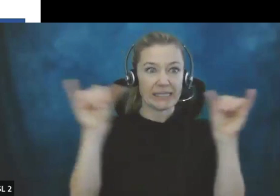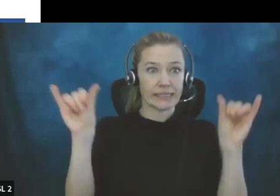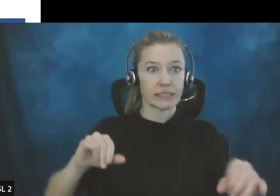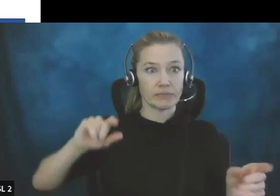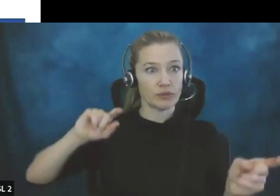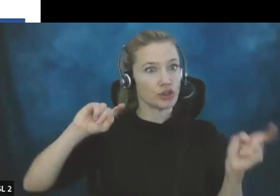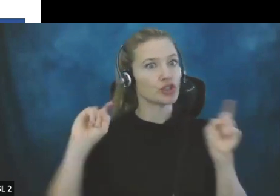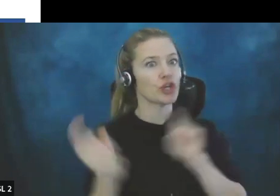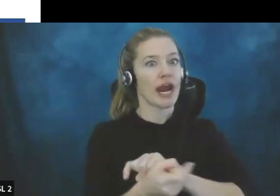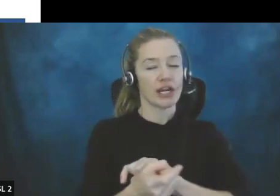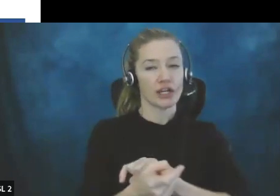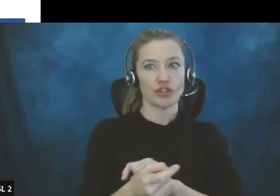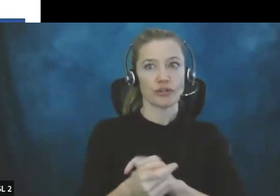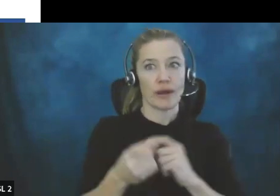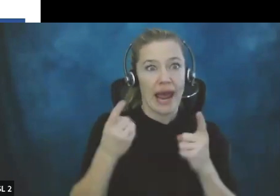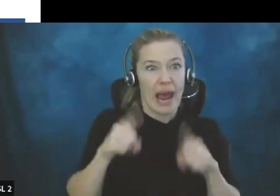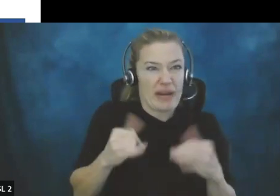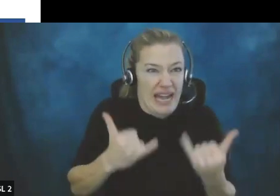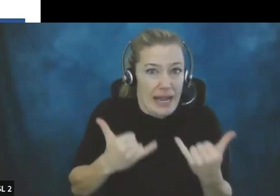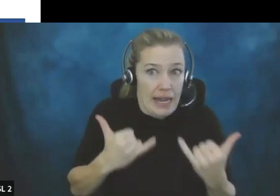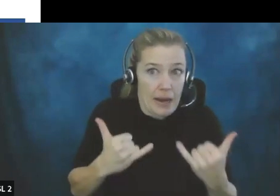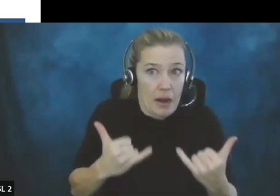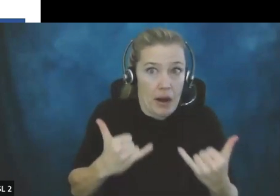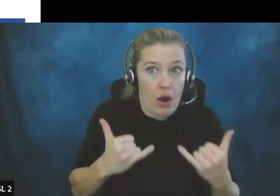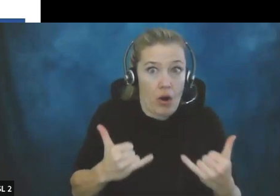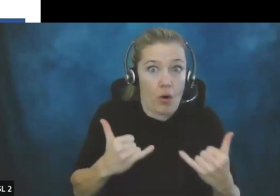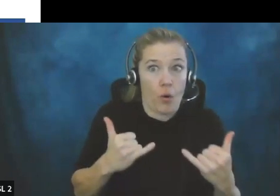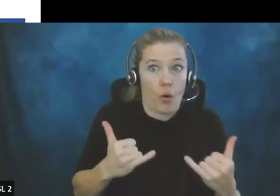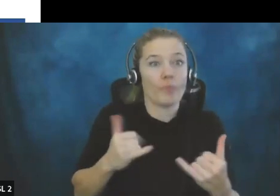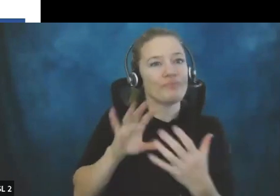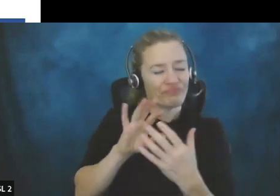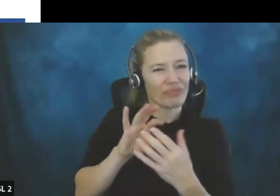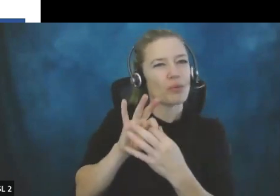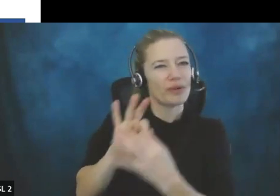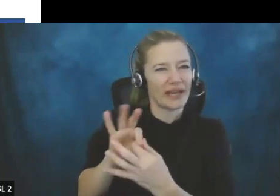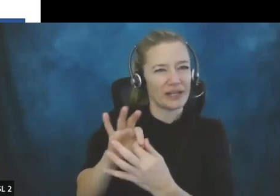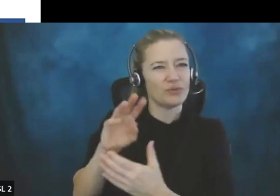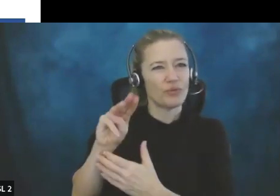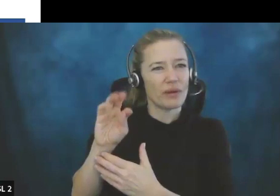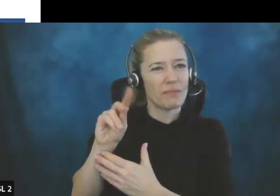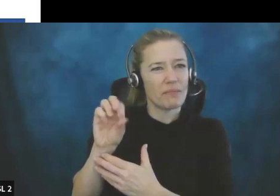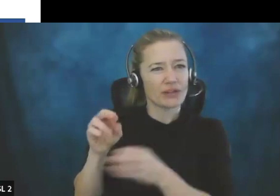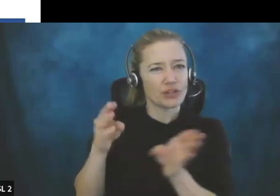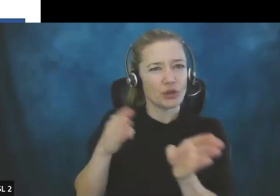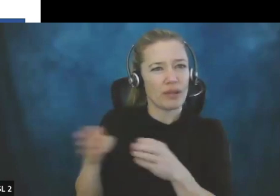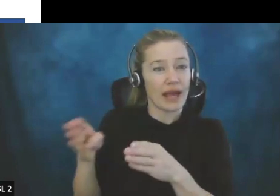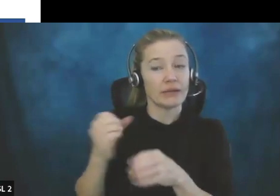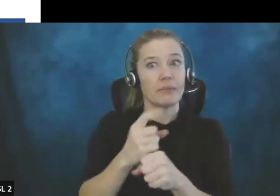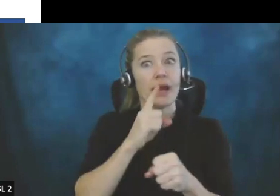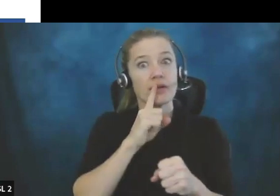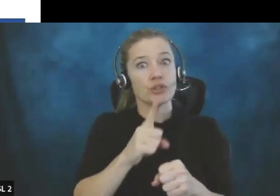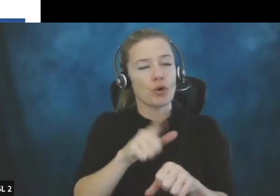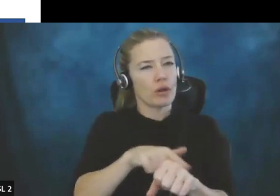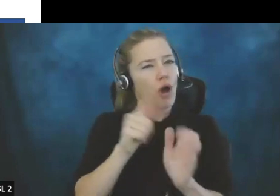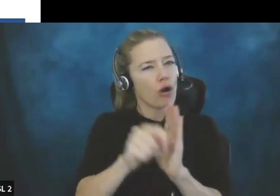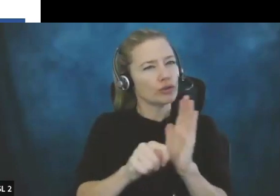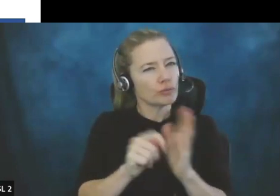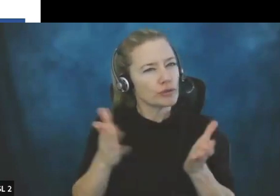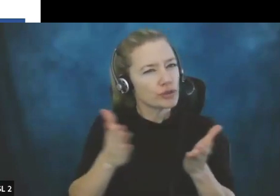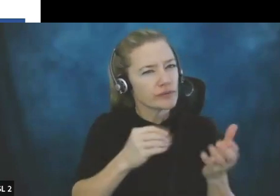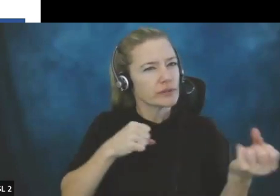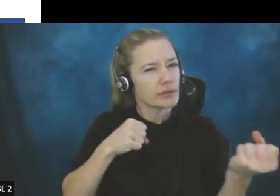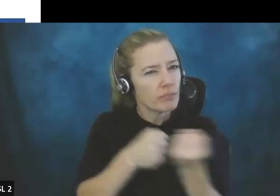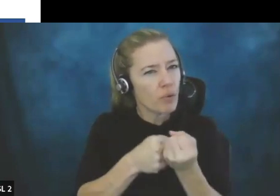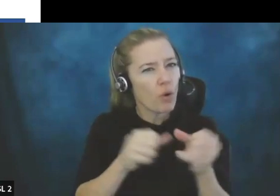mention the real systems change that is occurring right now through this Master Plan on Aging to really ensure